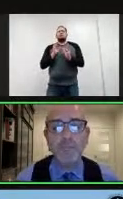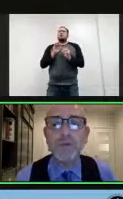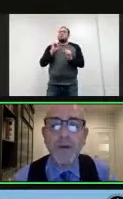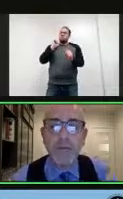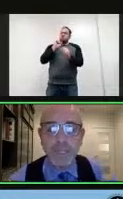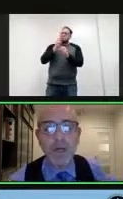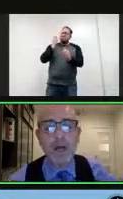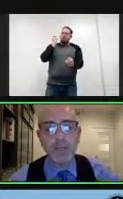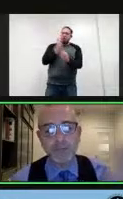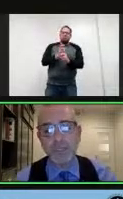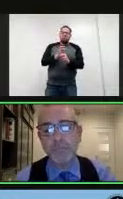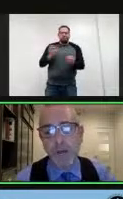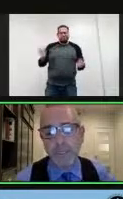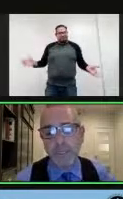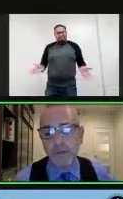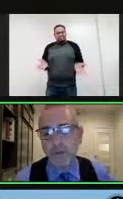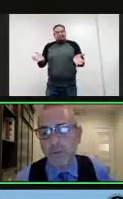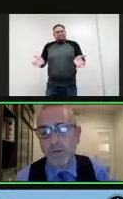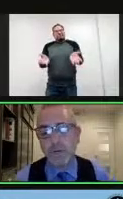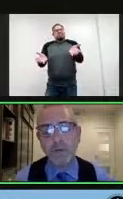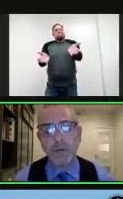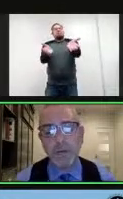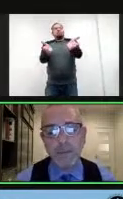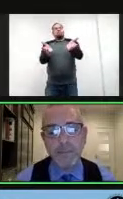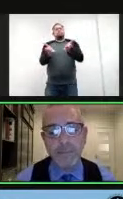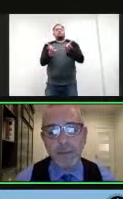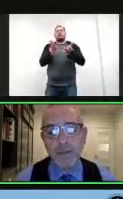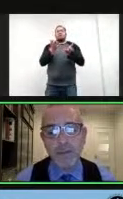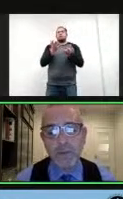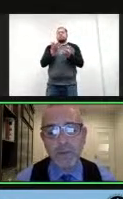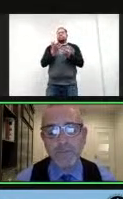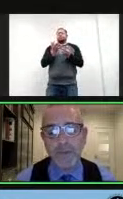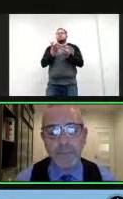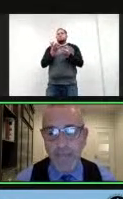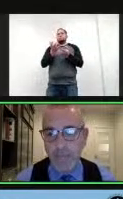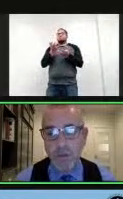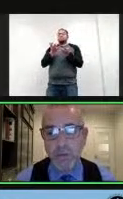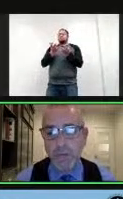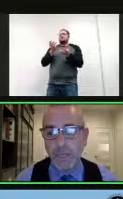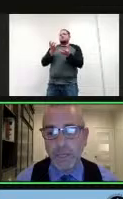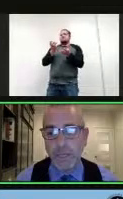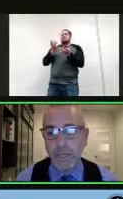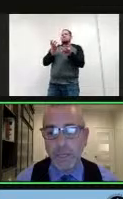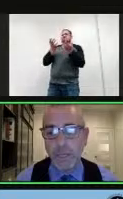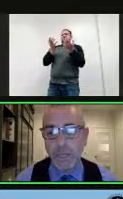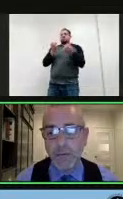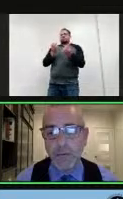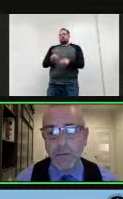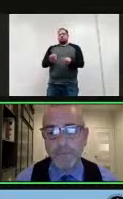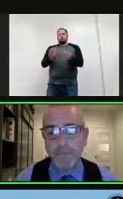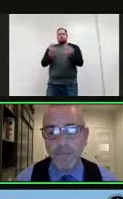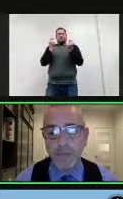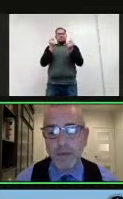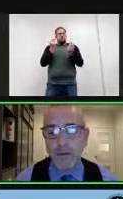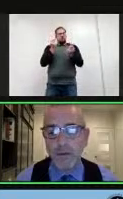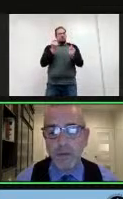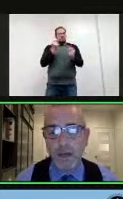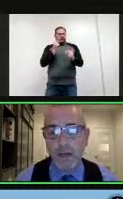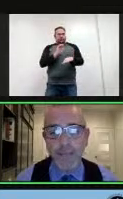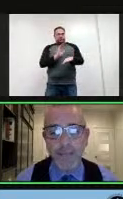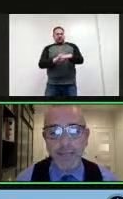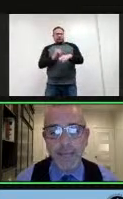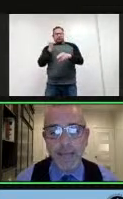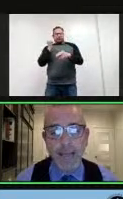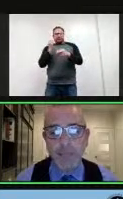hard to move us along through this process. So I just wanna, if I may, just quickly call out Olga